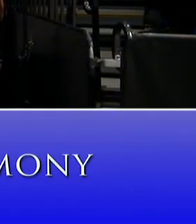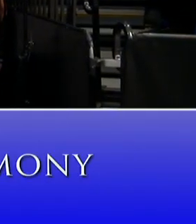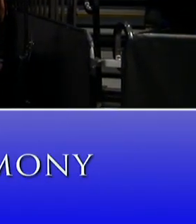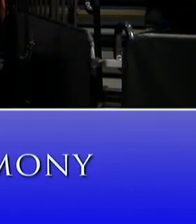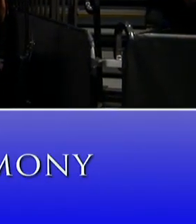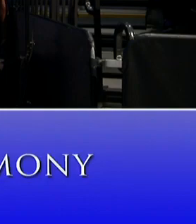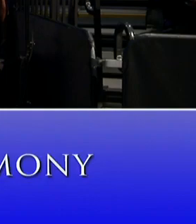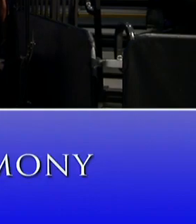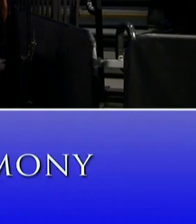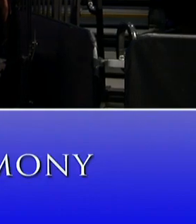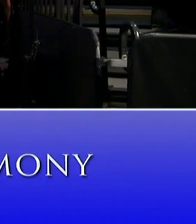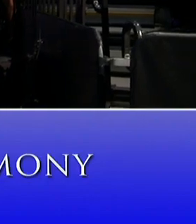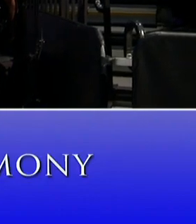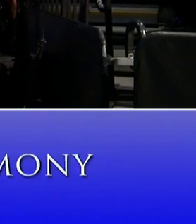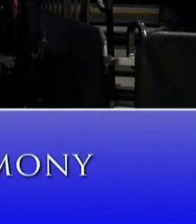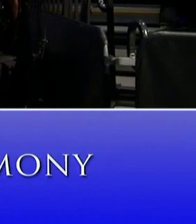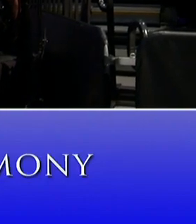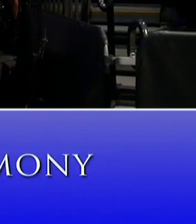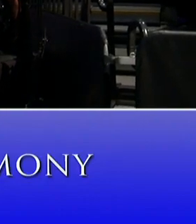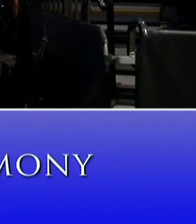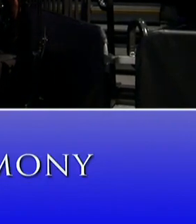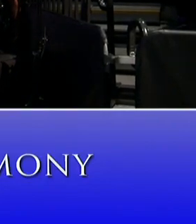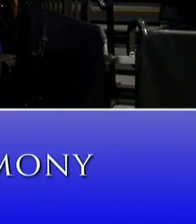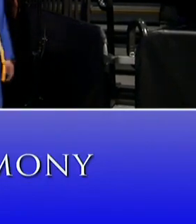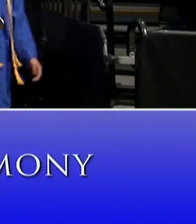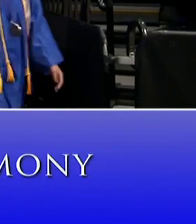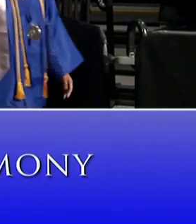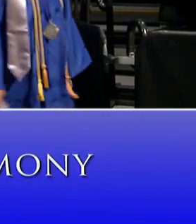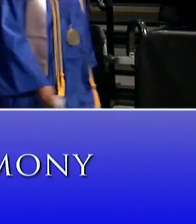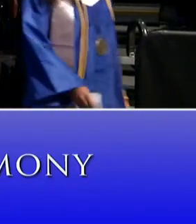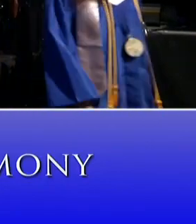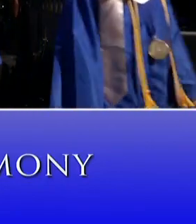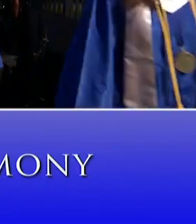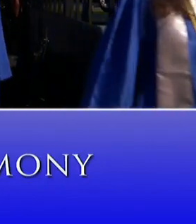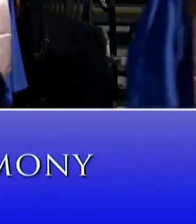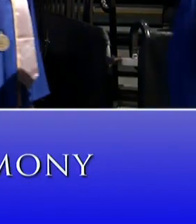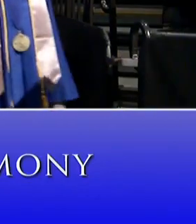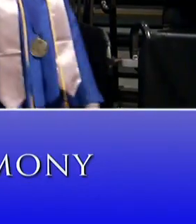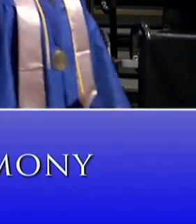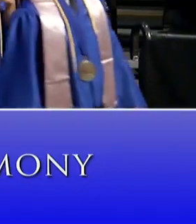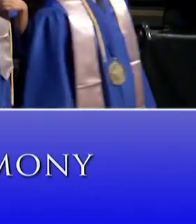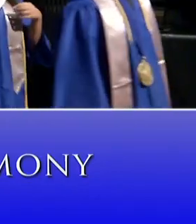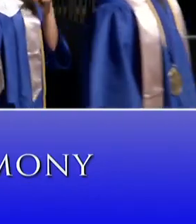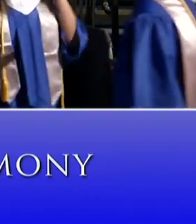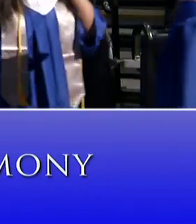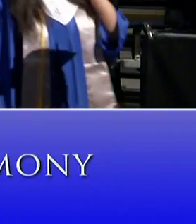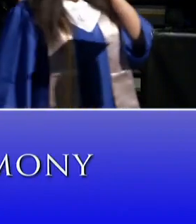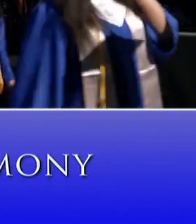Thank you.